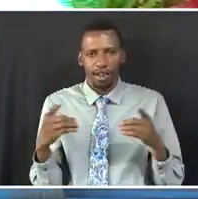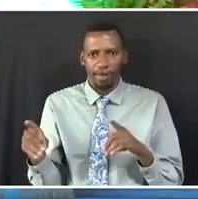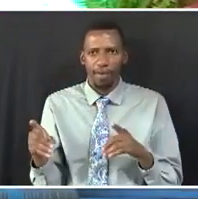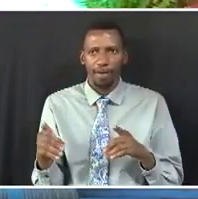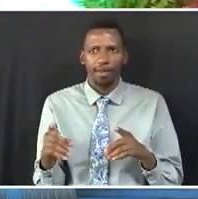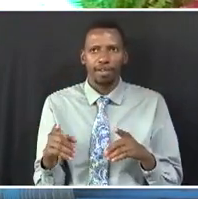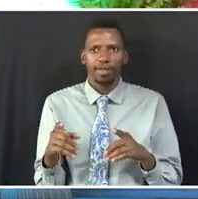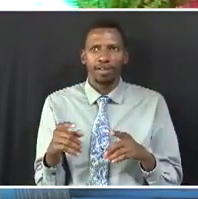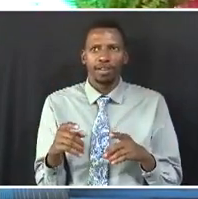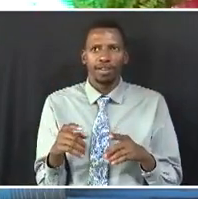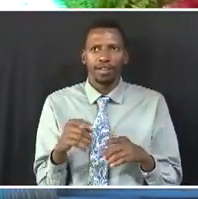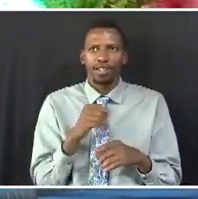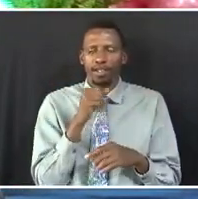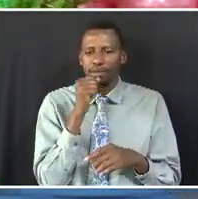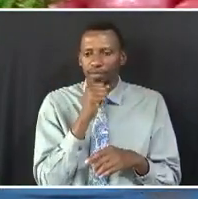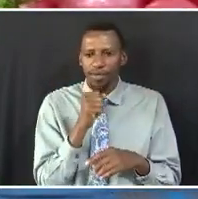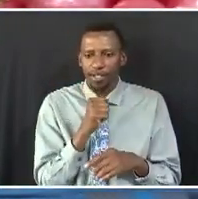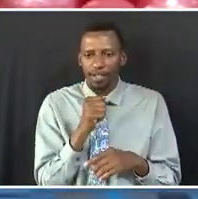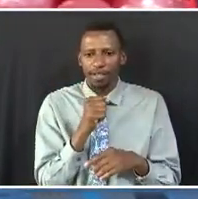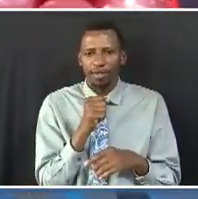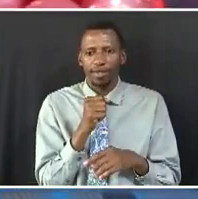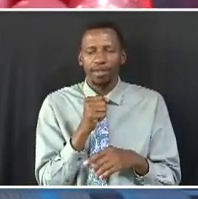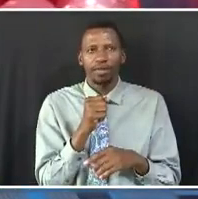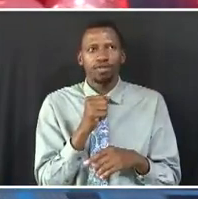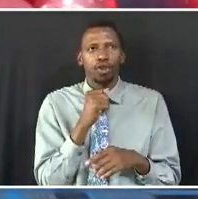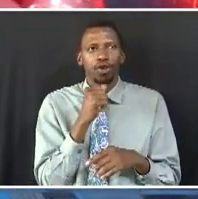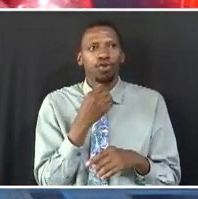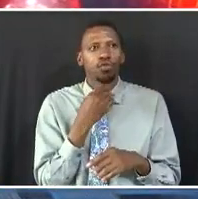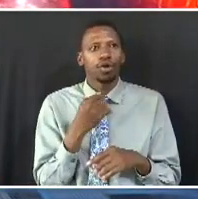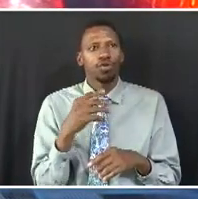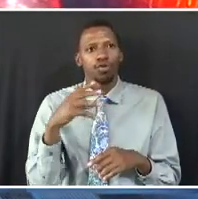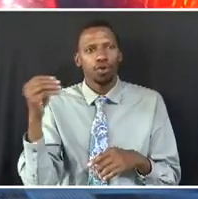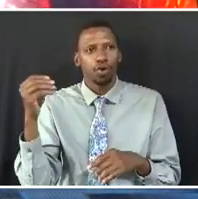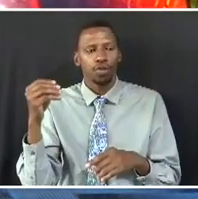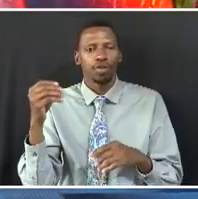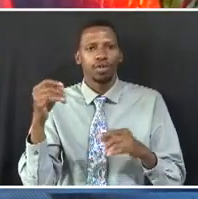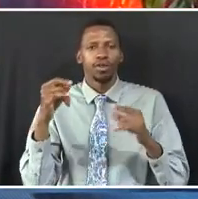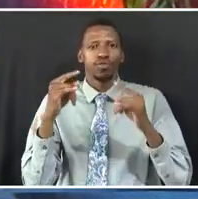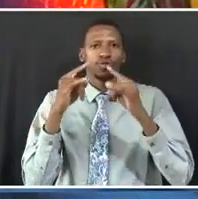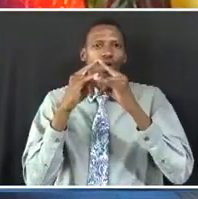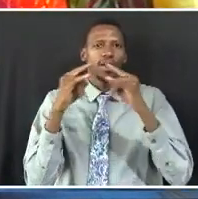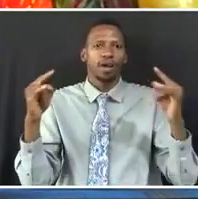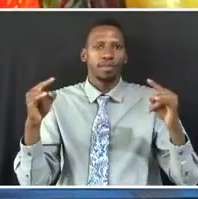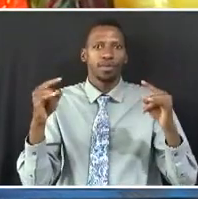He was not going to the Campari. He was simply going to the United States to go and stay.